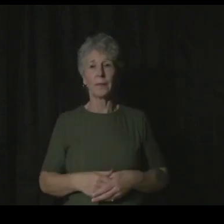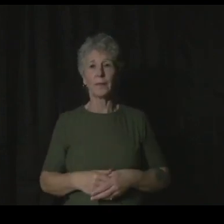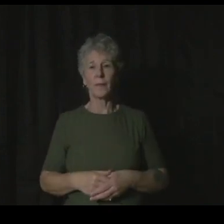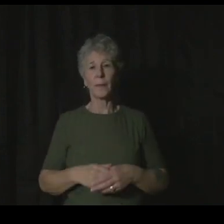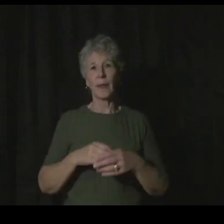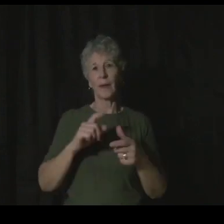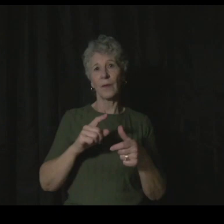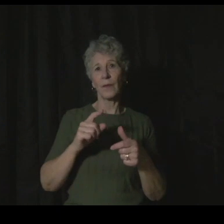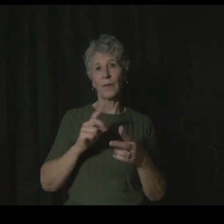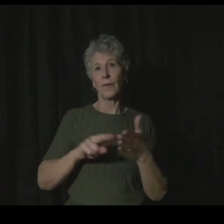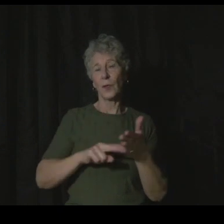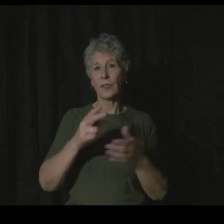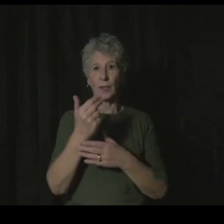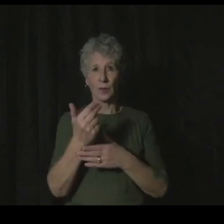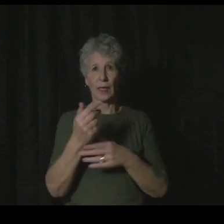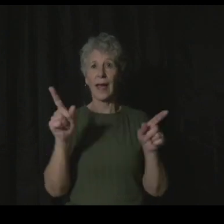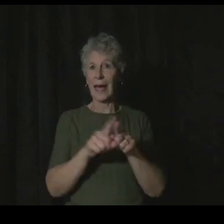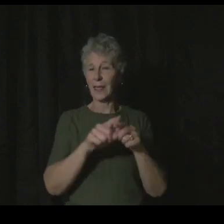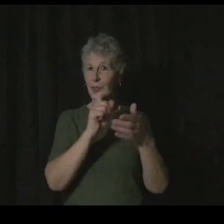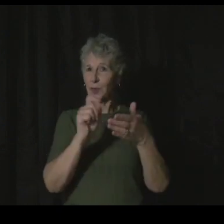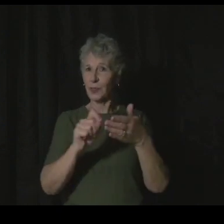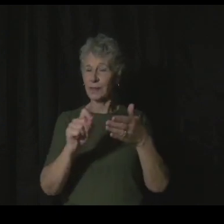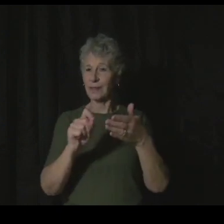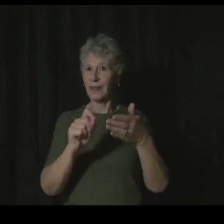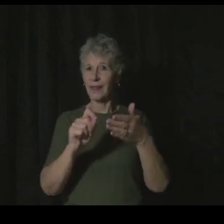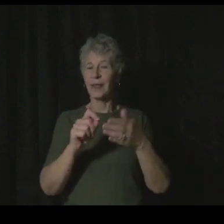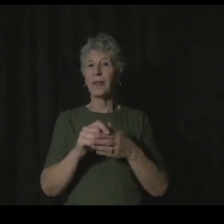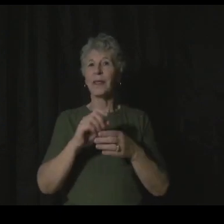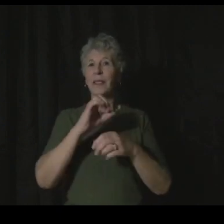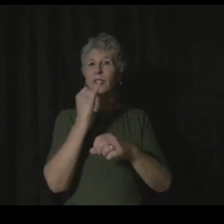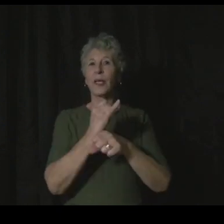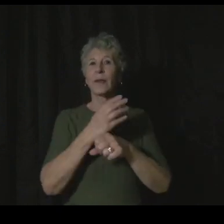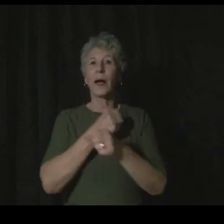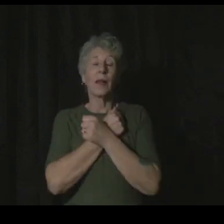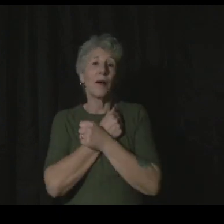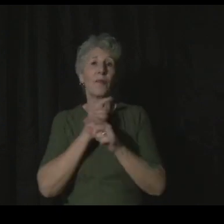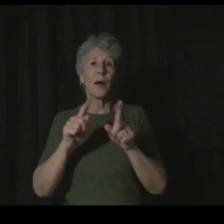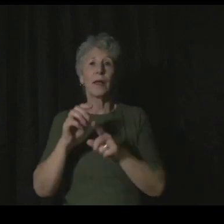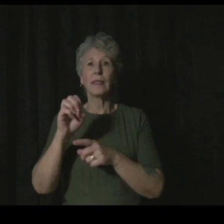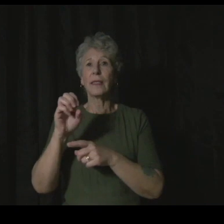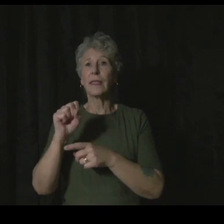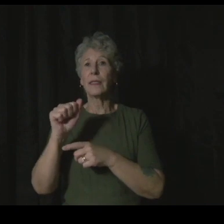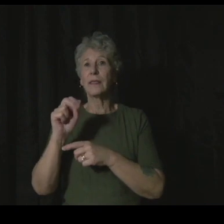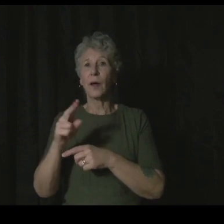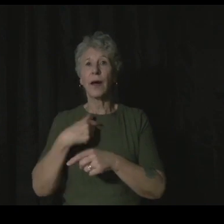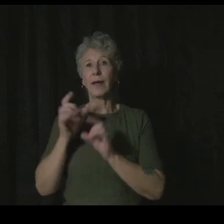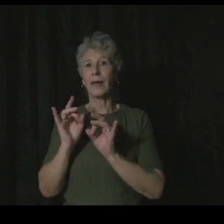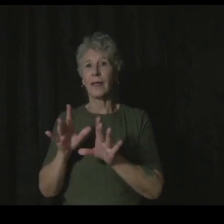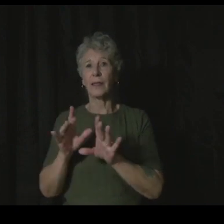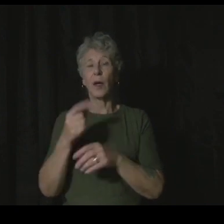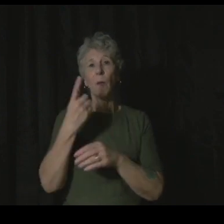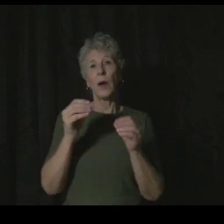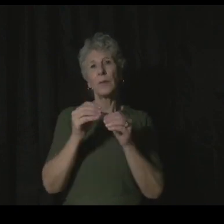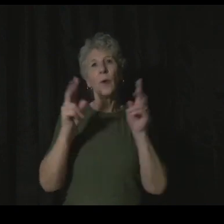Verse 13, as it is written, Jacob I loved, but Esau I hated. See, there's one more quote here